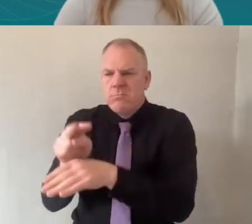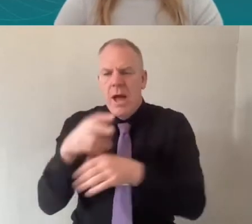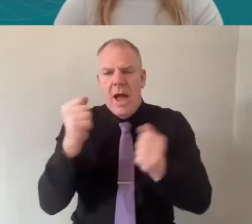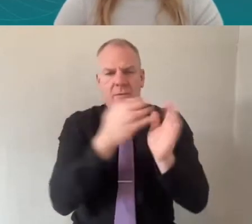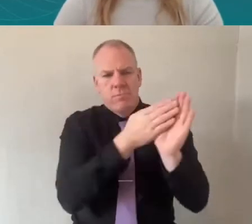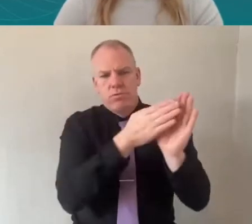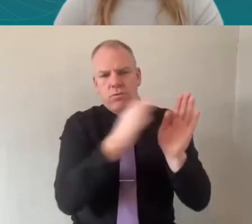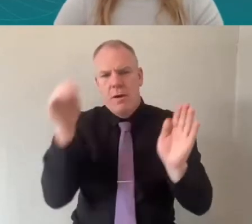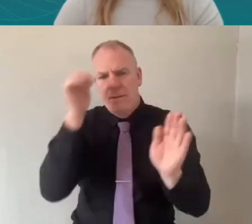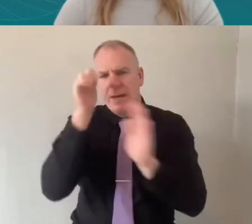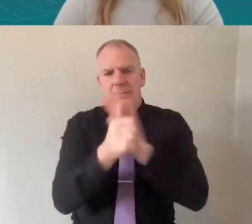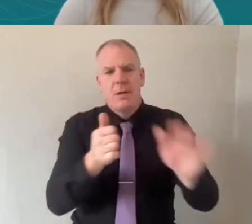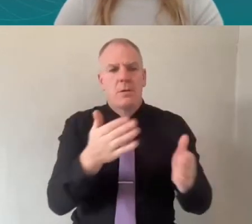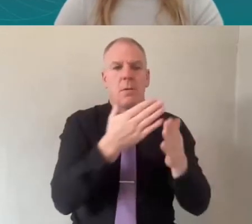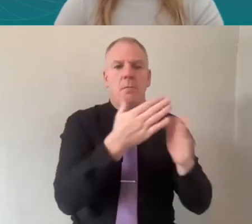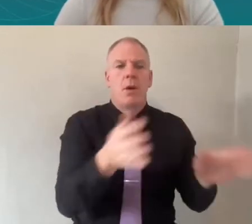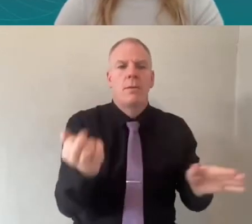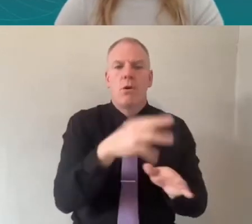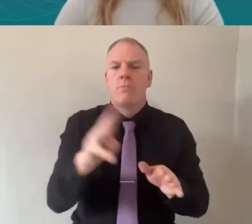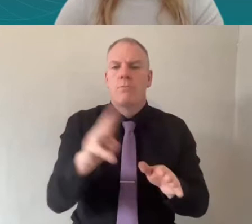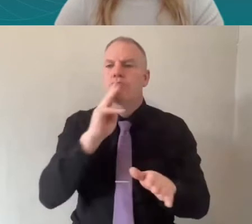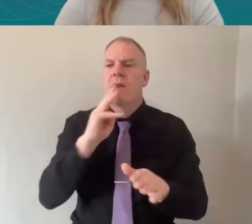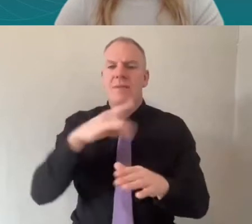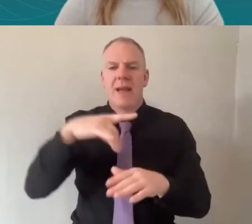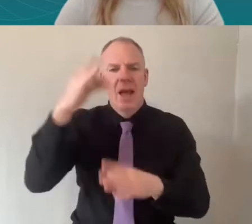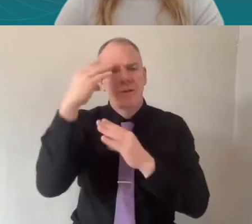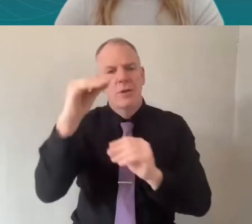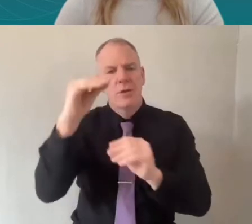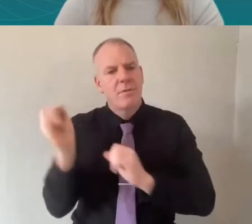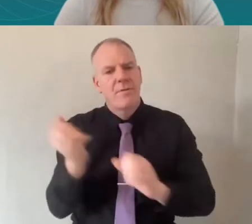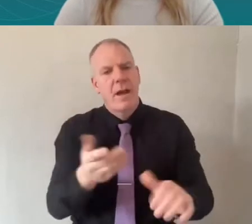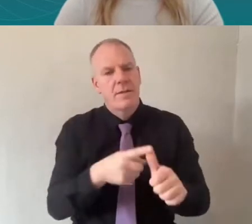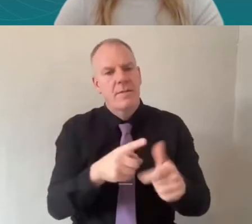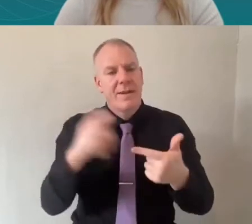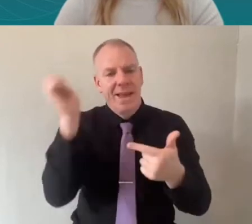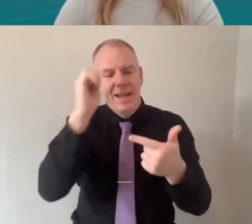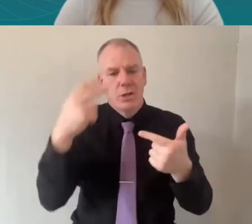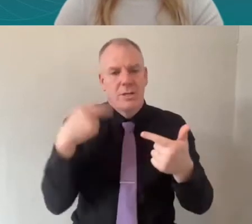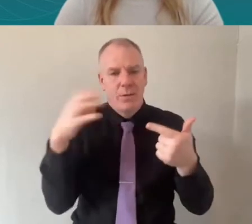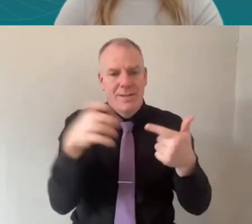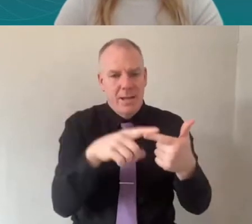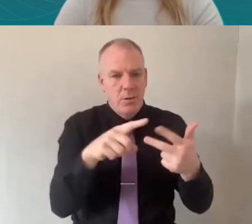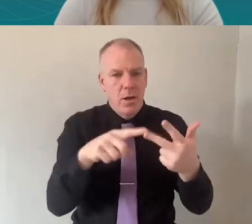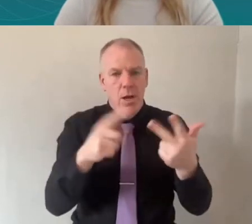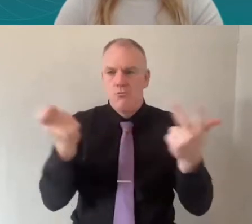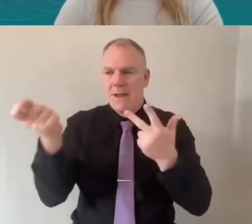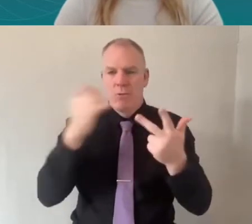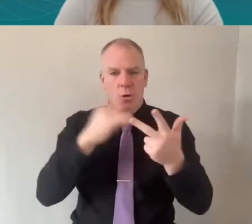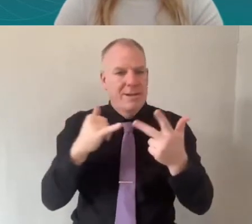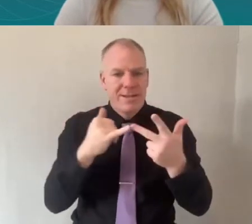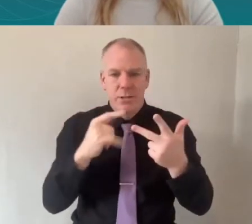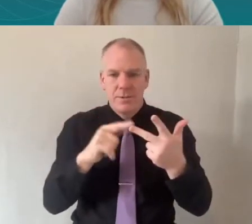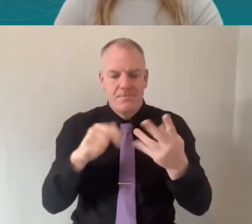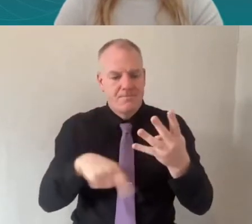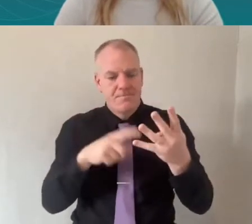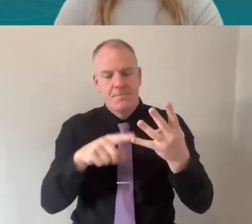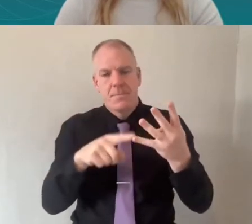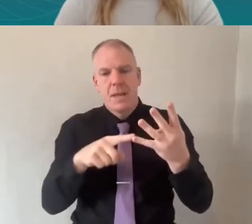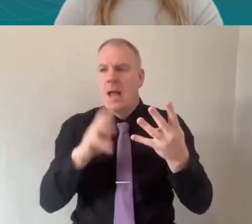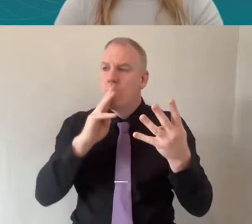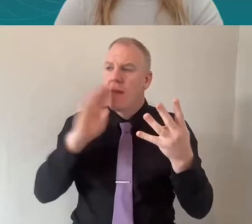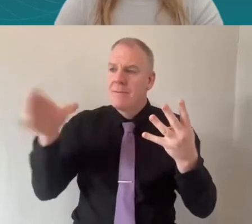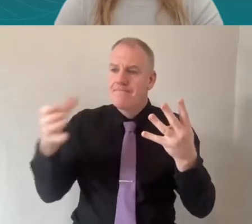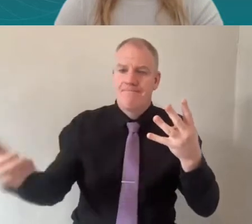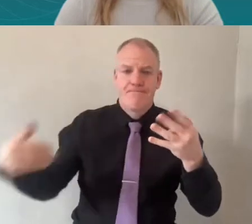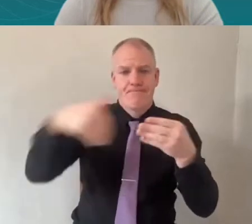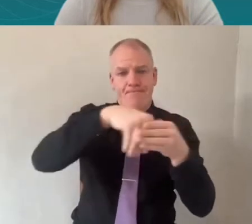from public and private higher education providers, from the English language sector, from regulatory agencies, and from the private